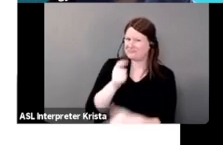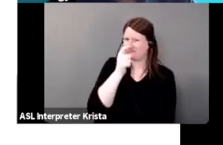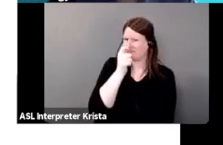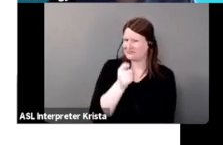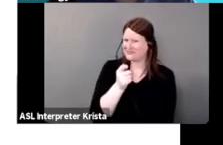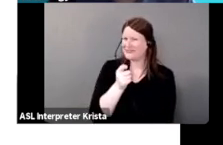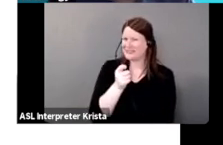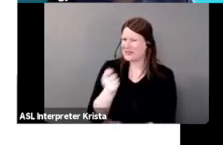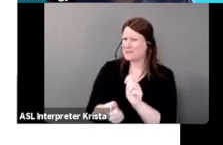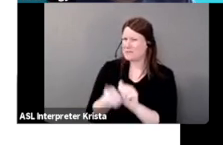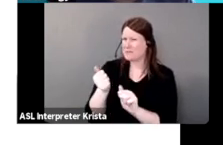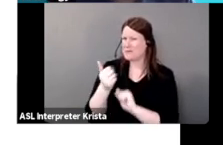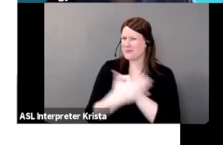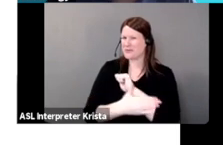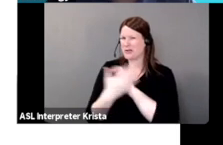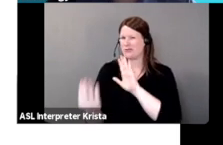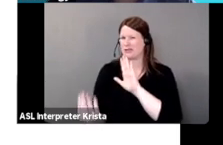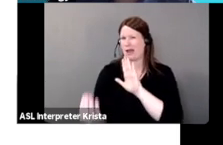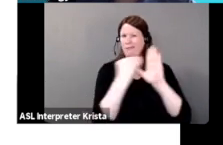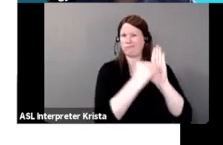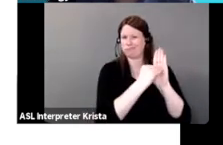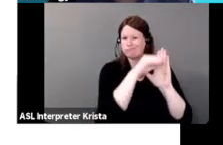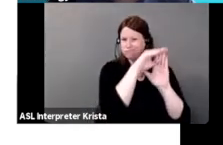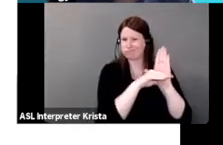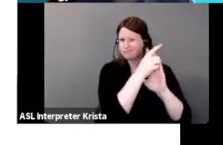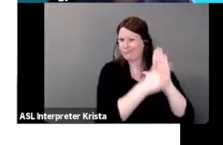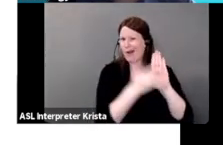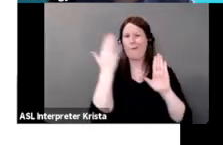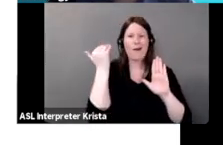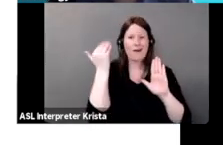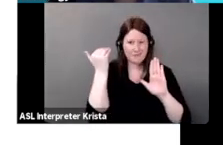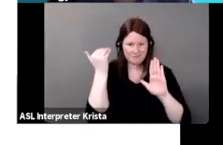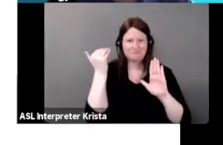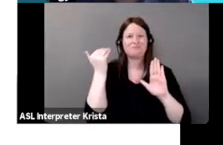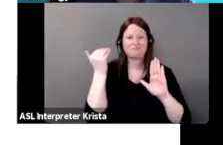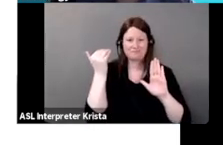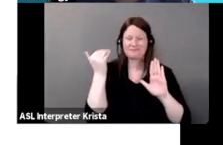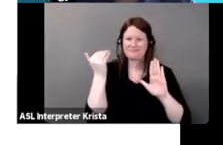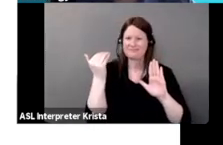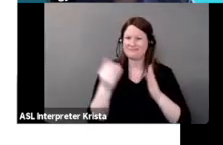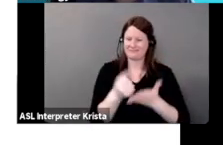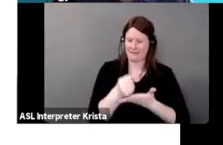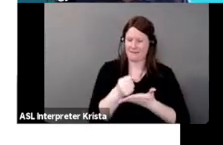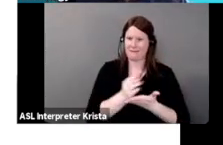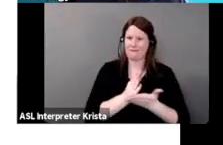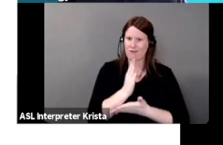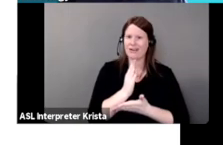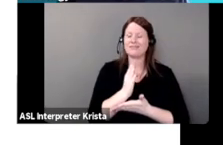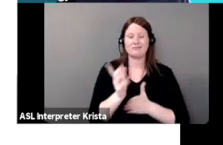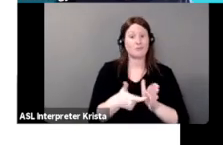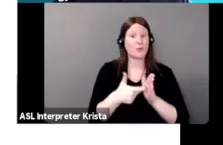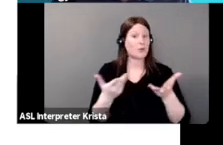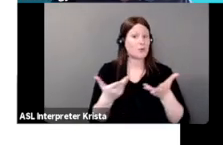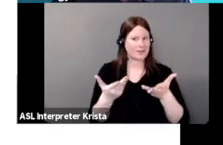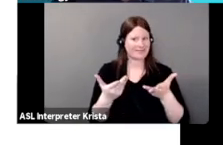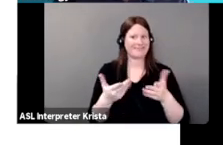in. And the reason for that is that a patent right must be licensed in order for it to